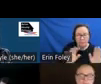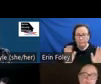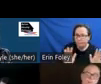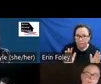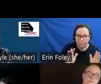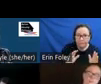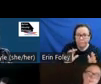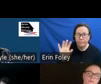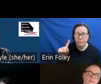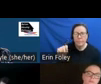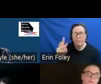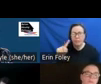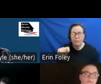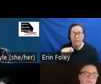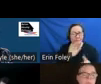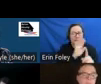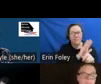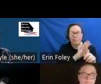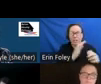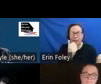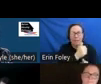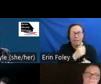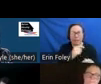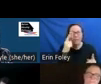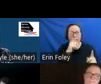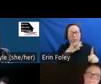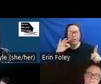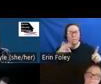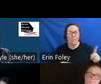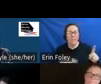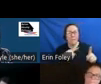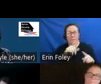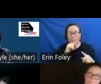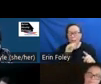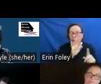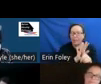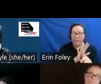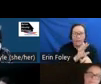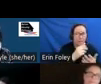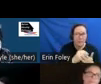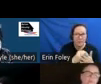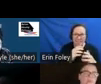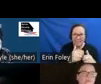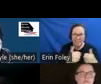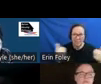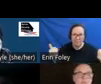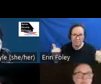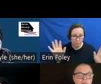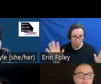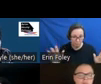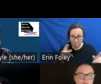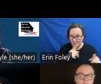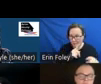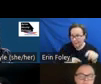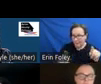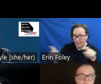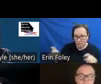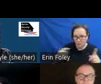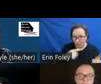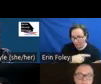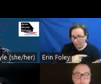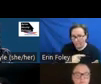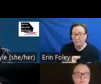the trust is not their asset. It's for their benefit, but it's not their asset. And there are two kinds of special